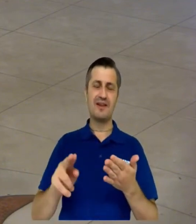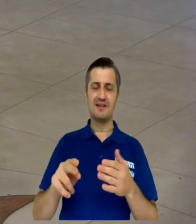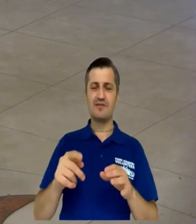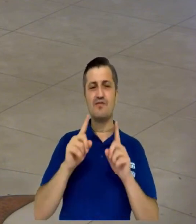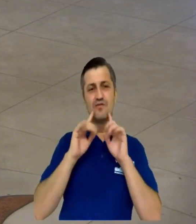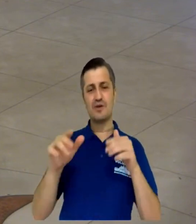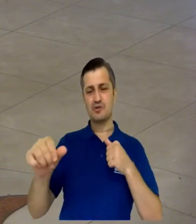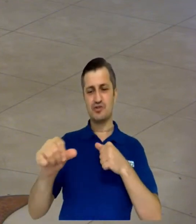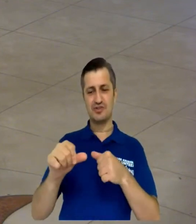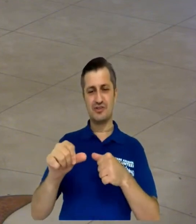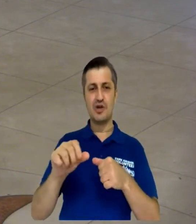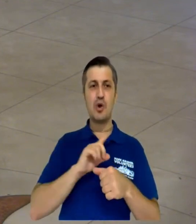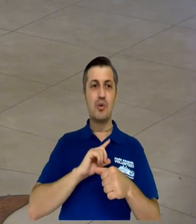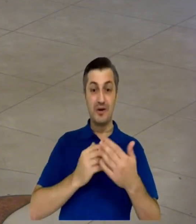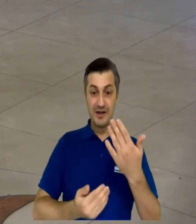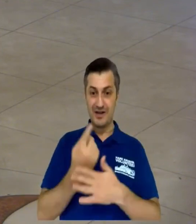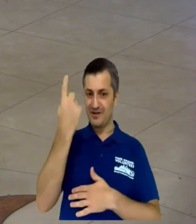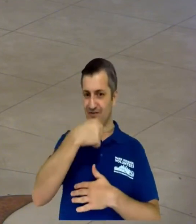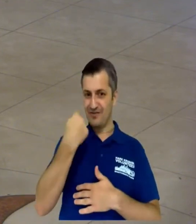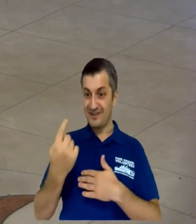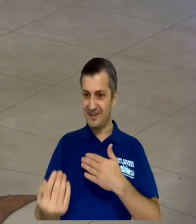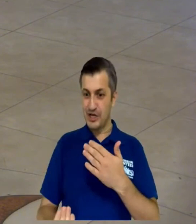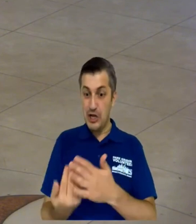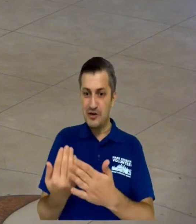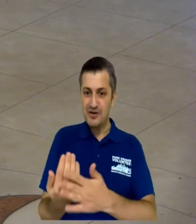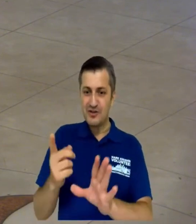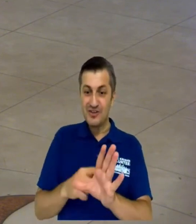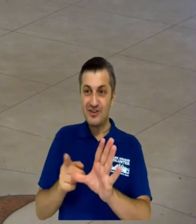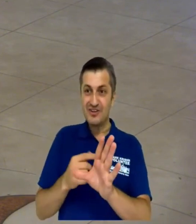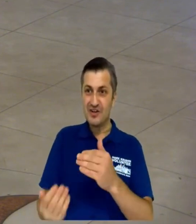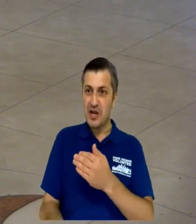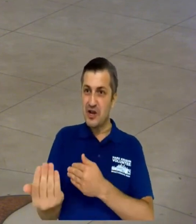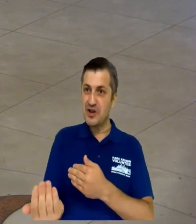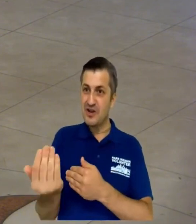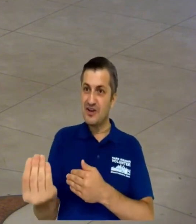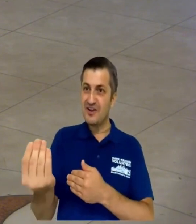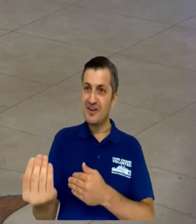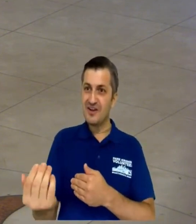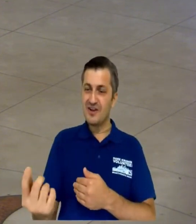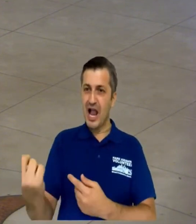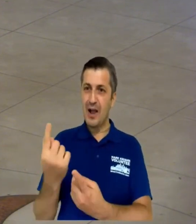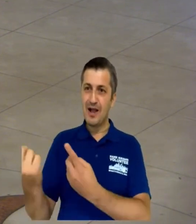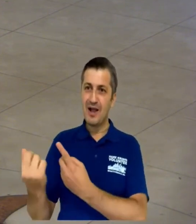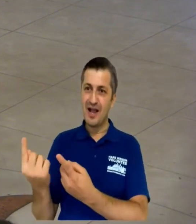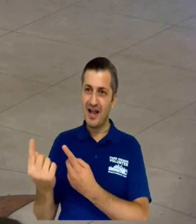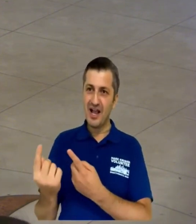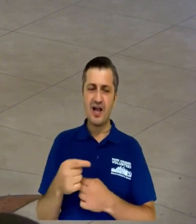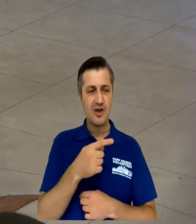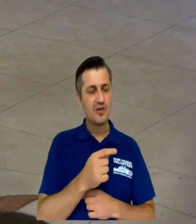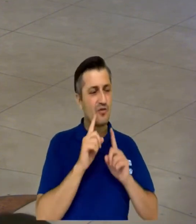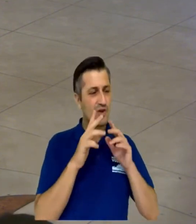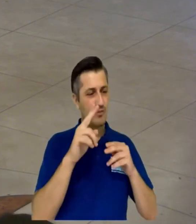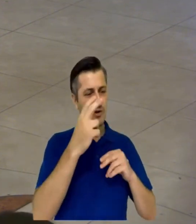new faces of the industry, right? The new fashion model, and all of a sudden,